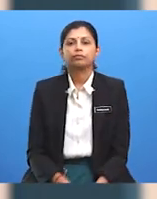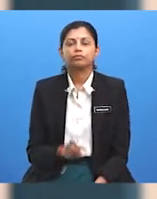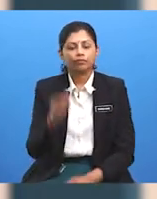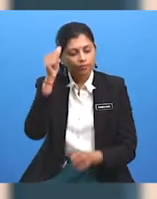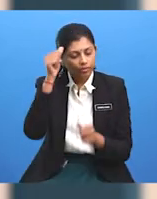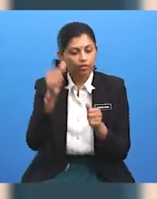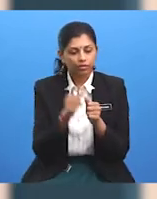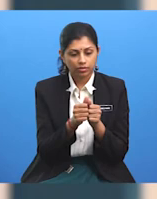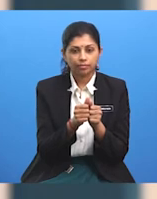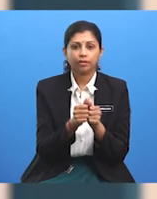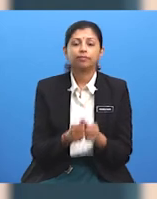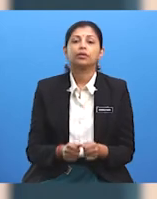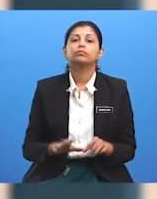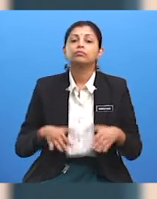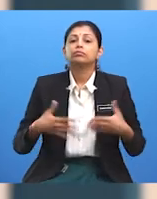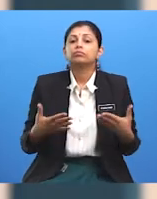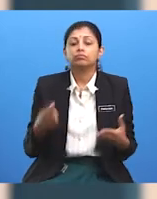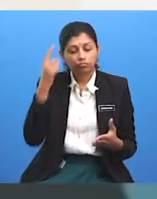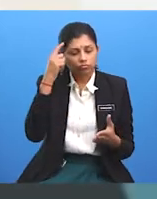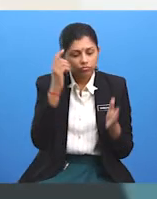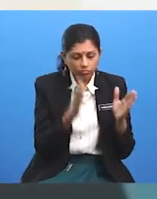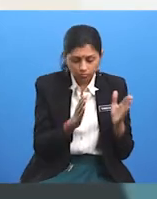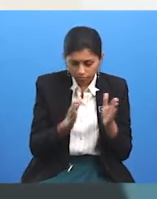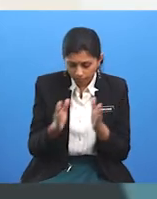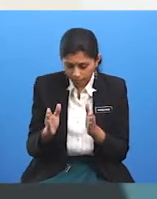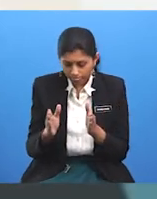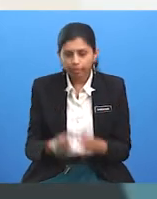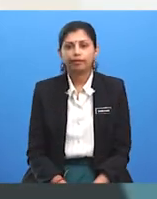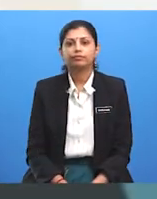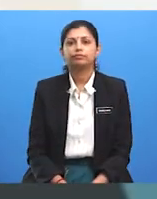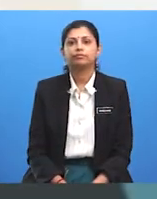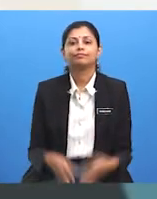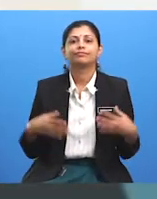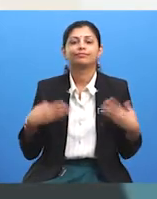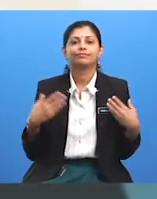strategies I have covered in this topic. Happy